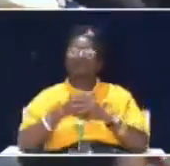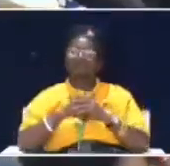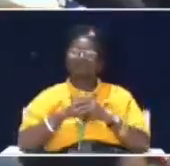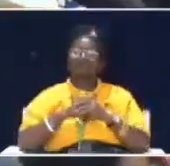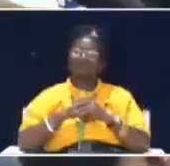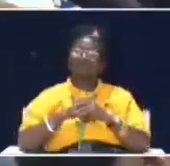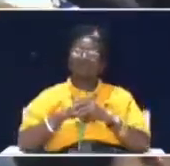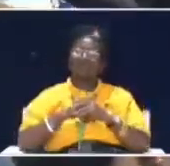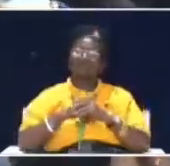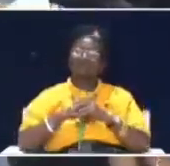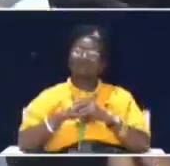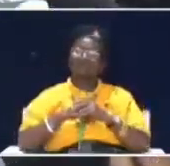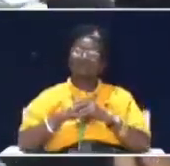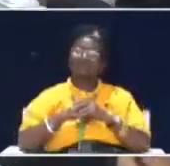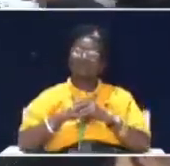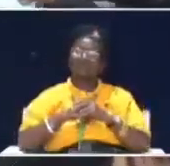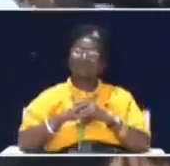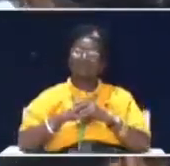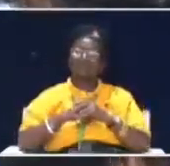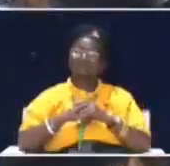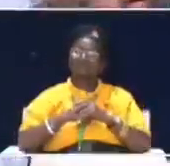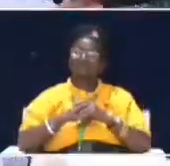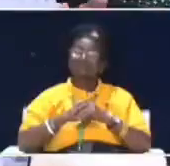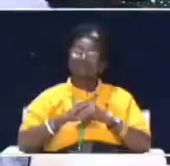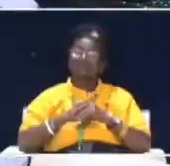Oh, ni rahun mo lai lai.